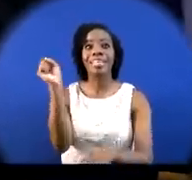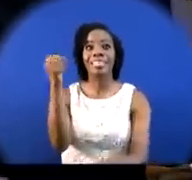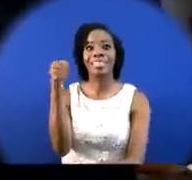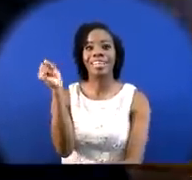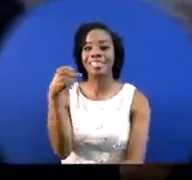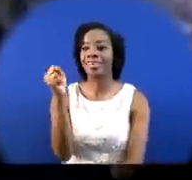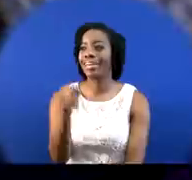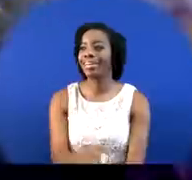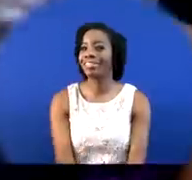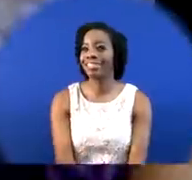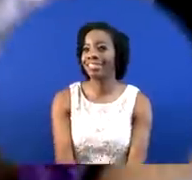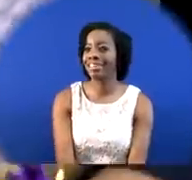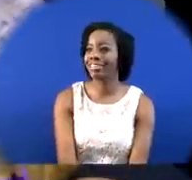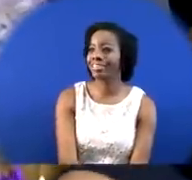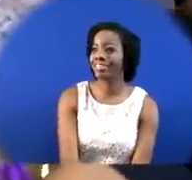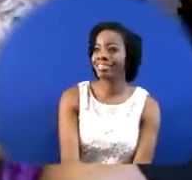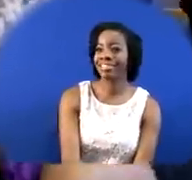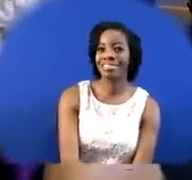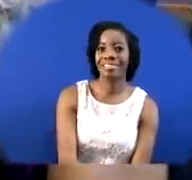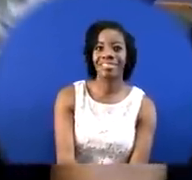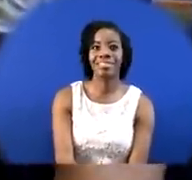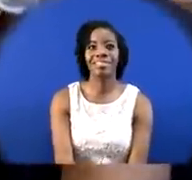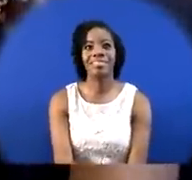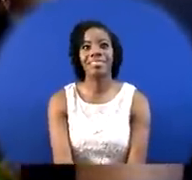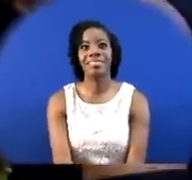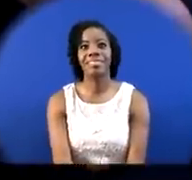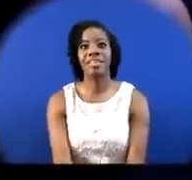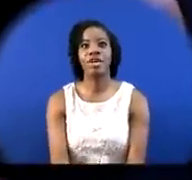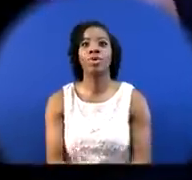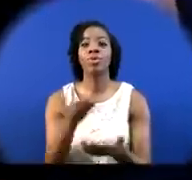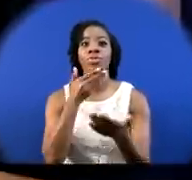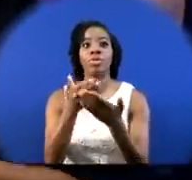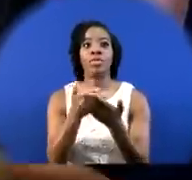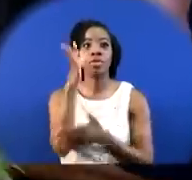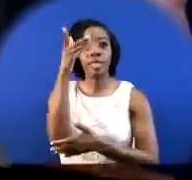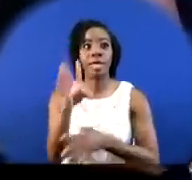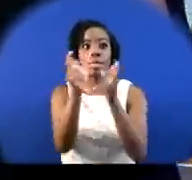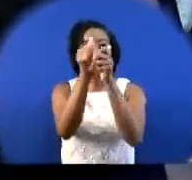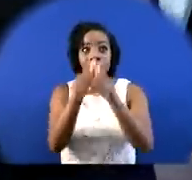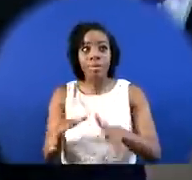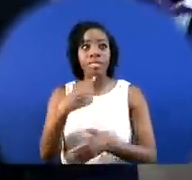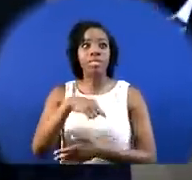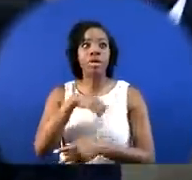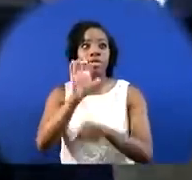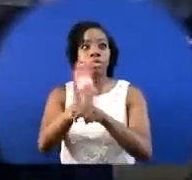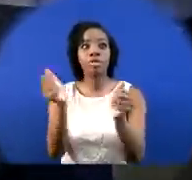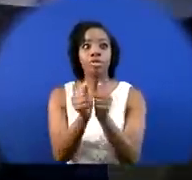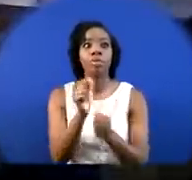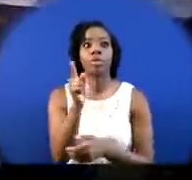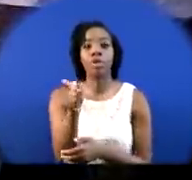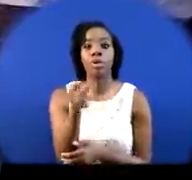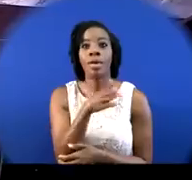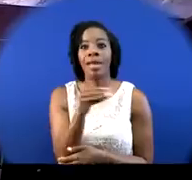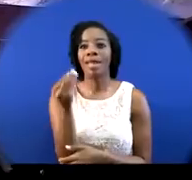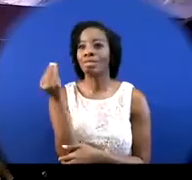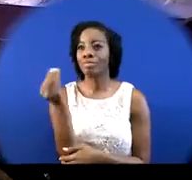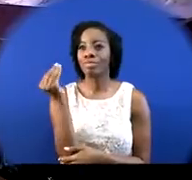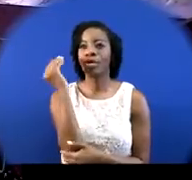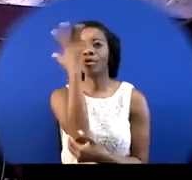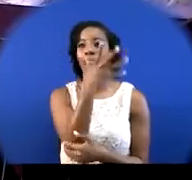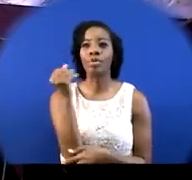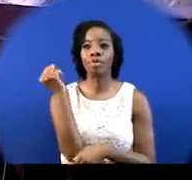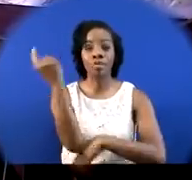God for you. We celebrate you. We are grateful that God has blessed our church with you. And you look mighty beautiful